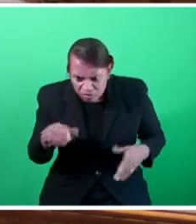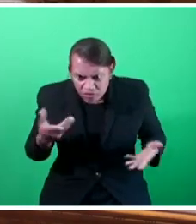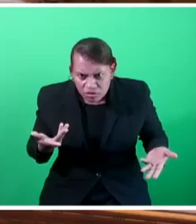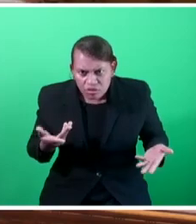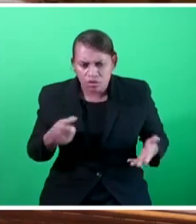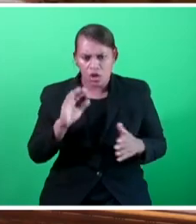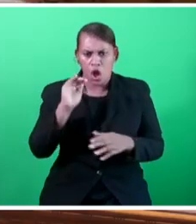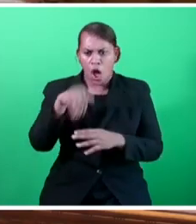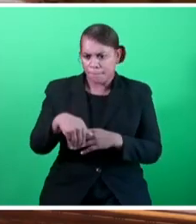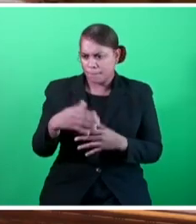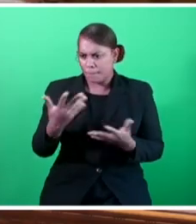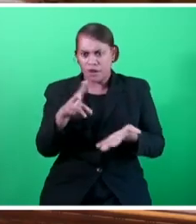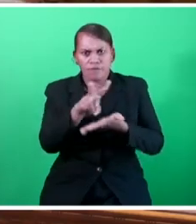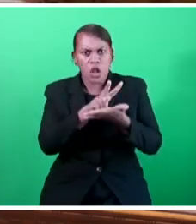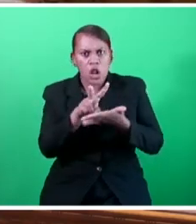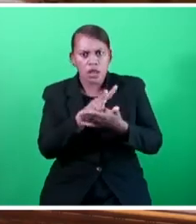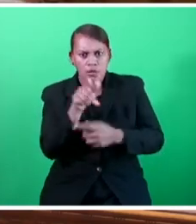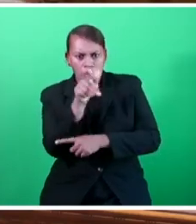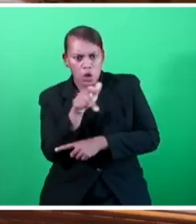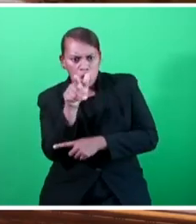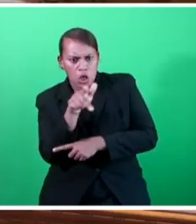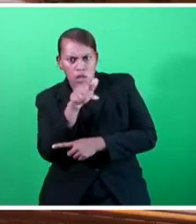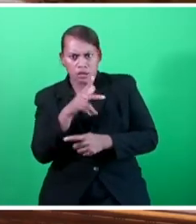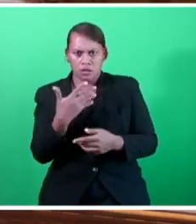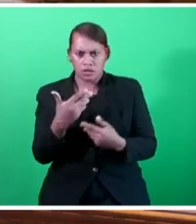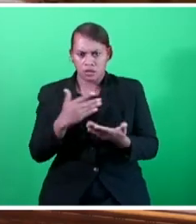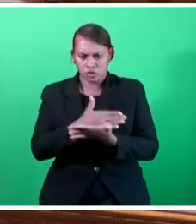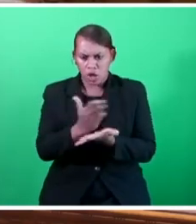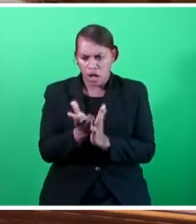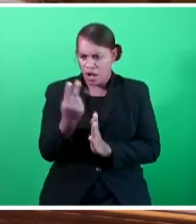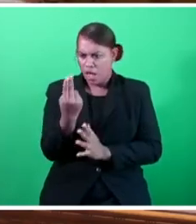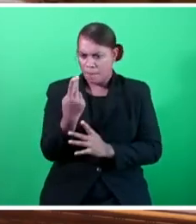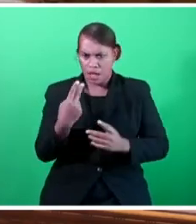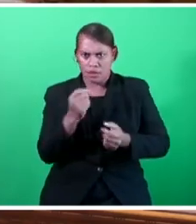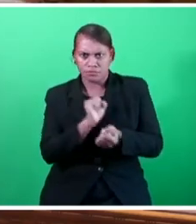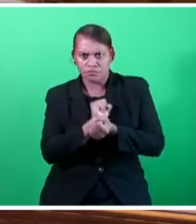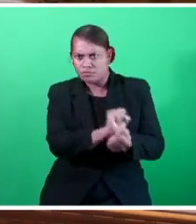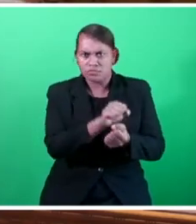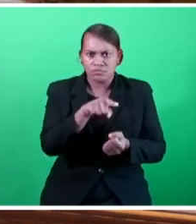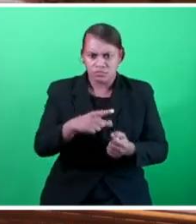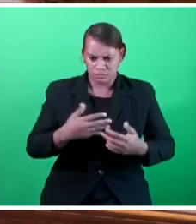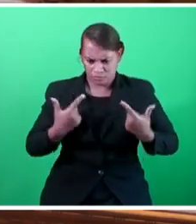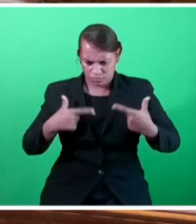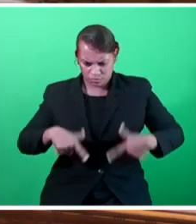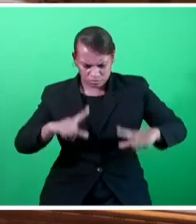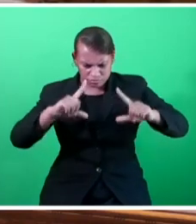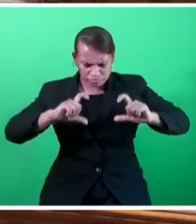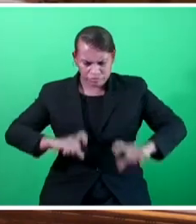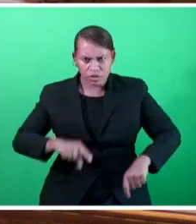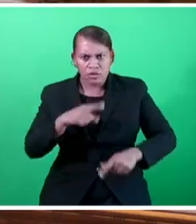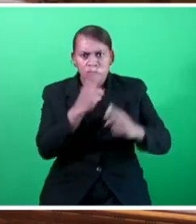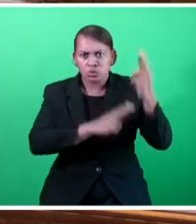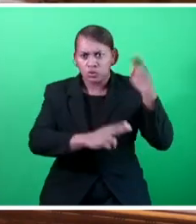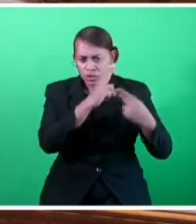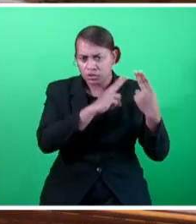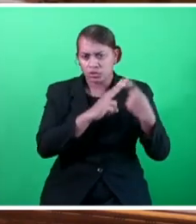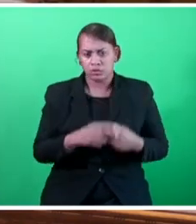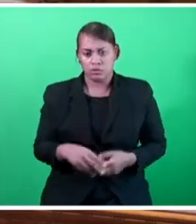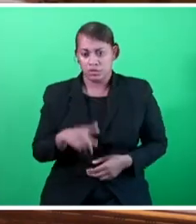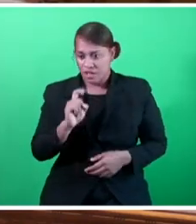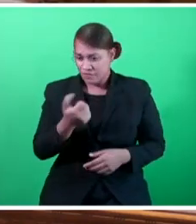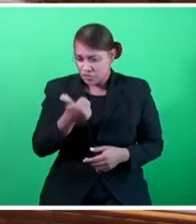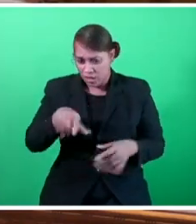shared between couples could also land them in legal peril. And even if you could block the many millions of sites